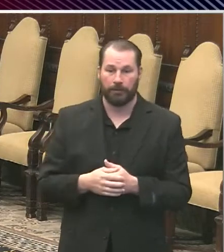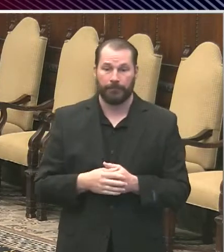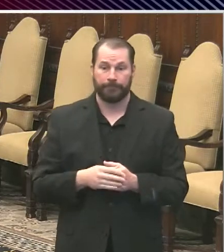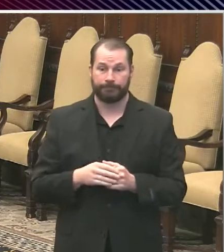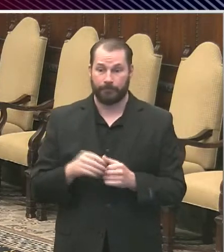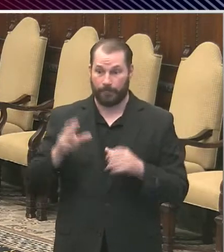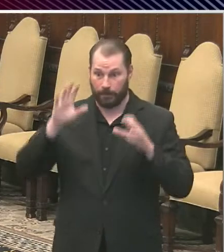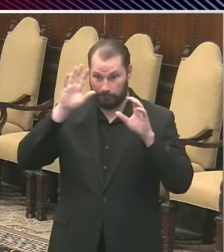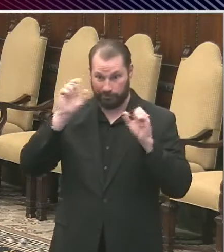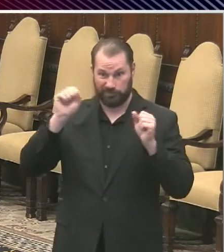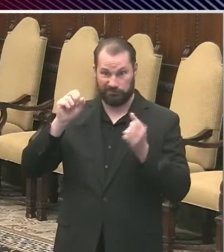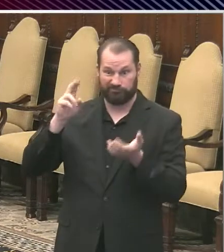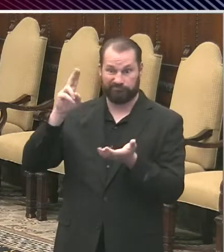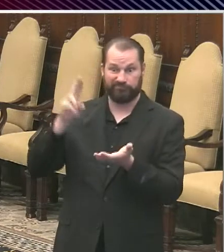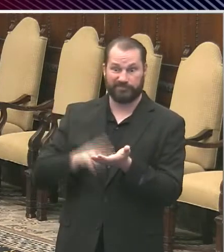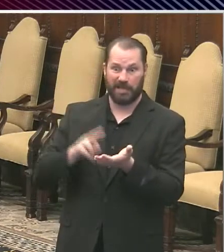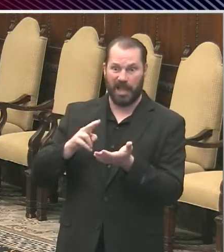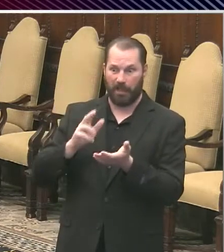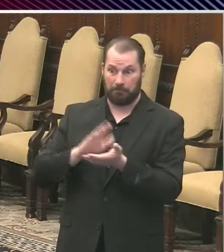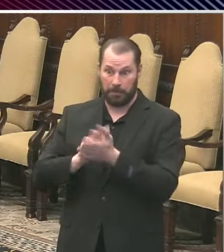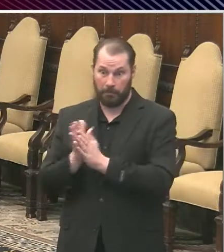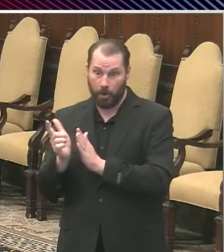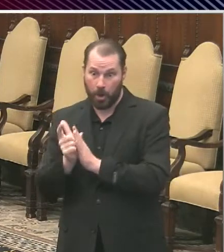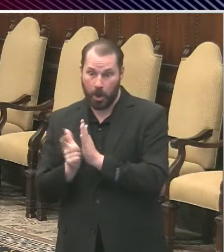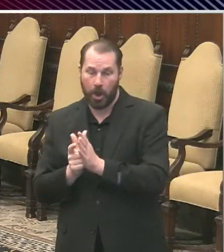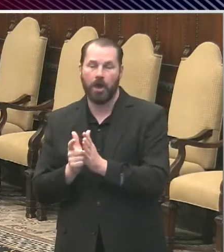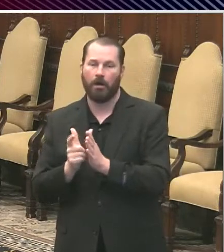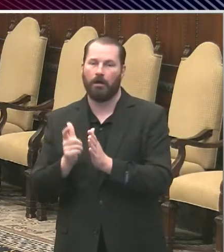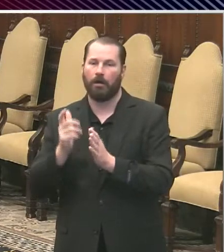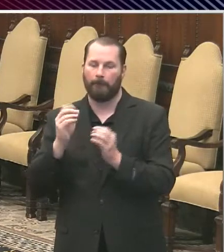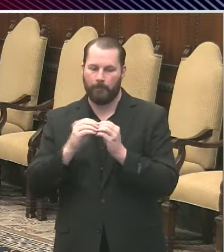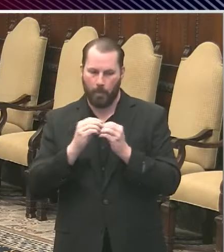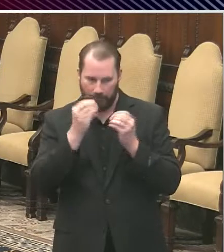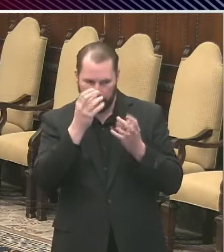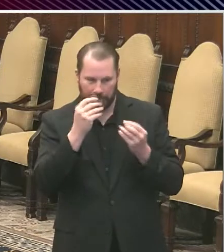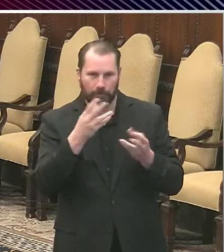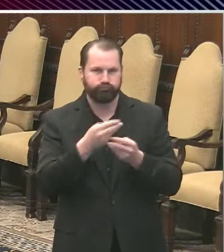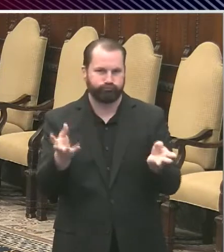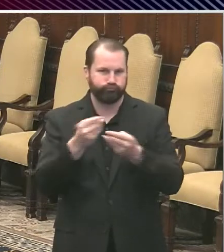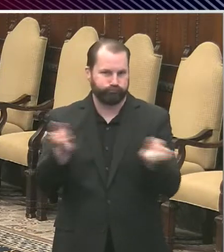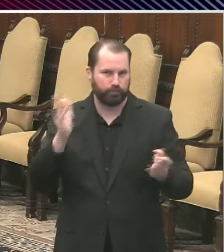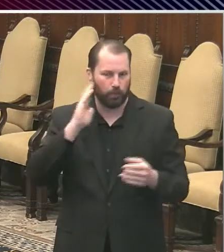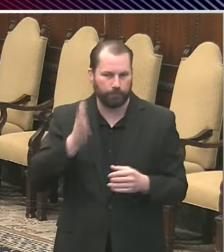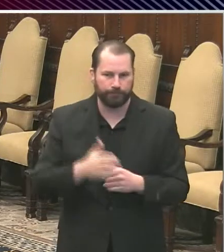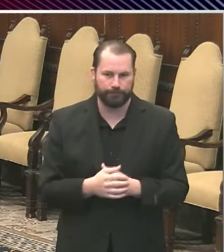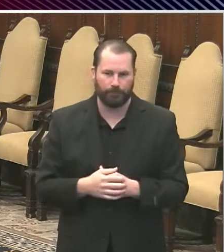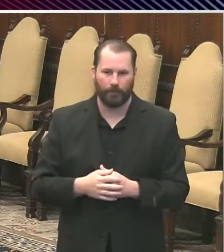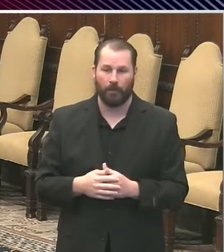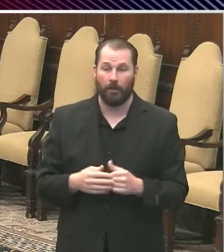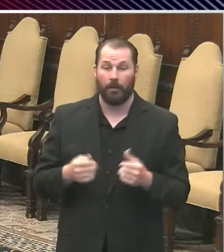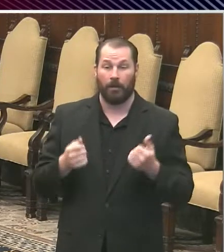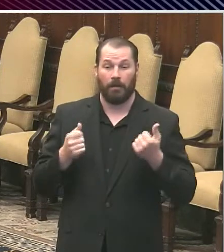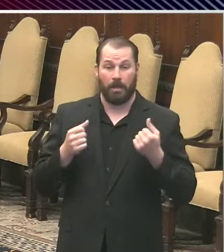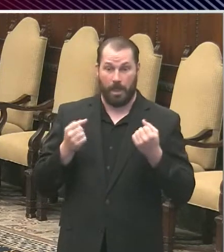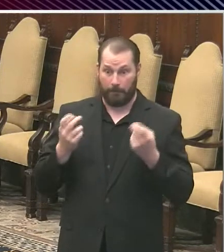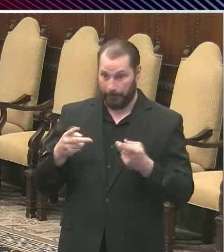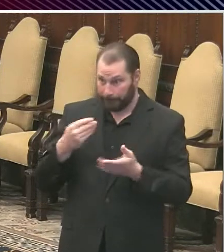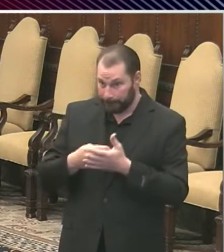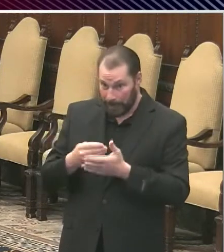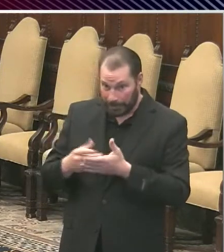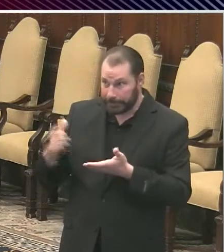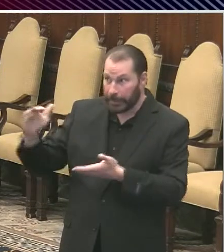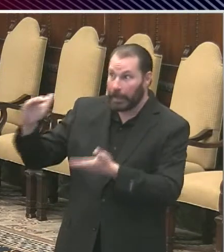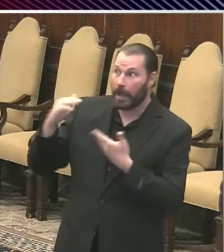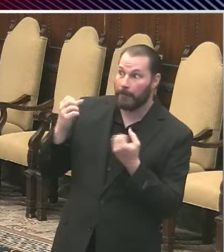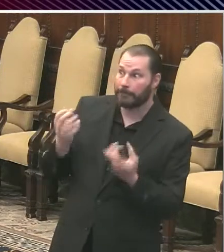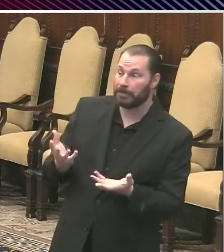bill into law. We don't yet have all the details of how much of this new funding will come to Philadelphia, but all additional resources are critical at this